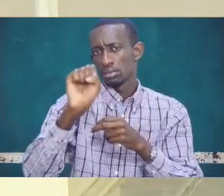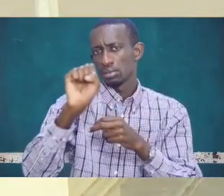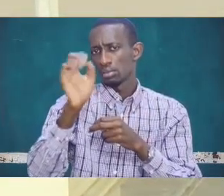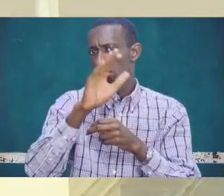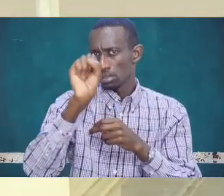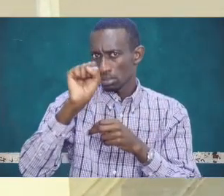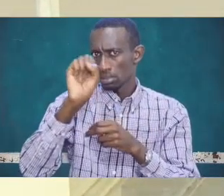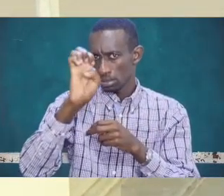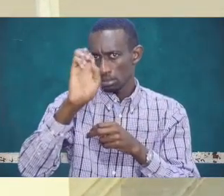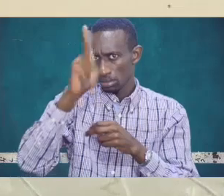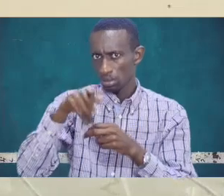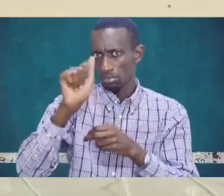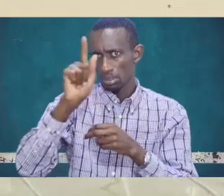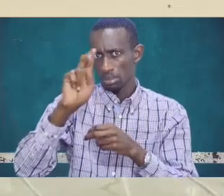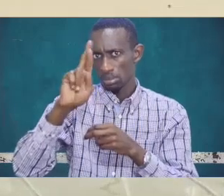Separating